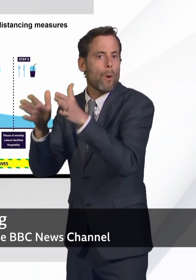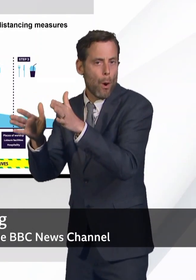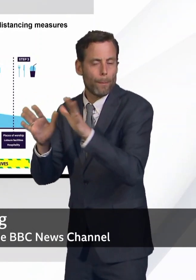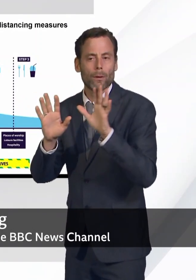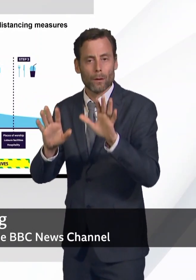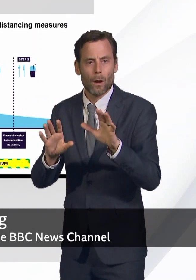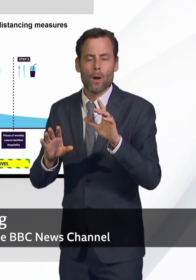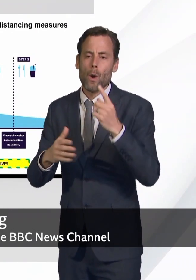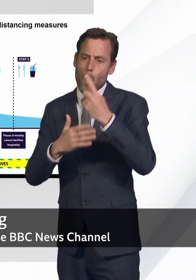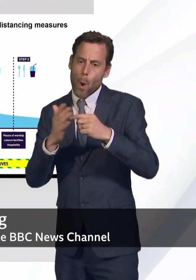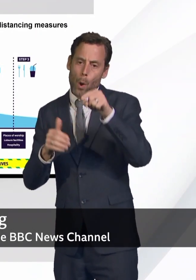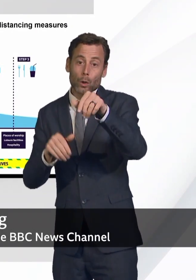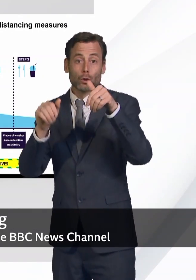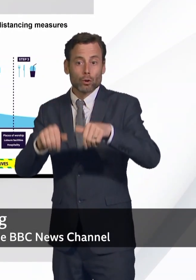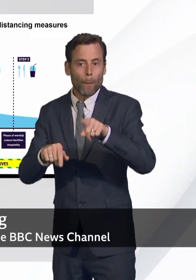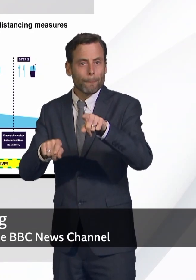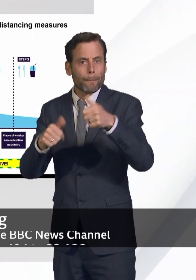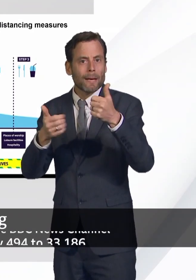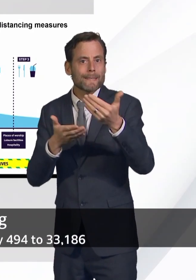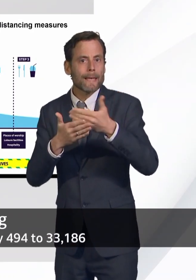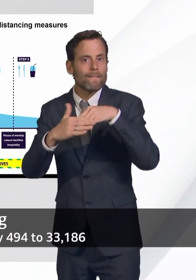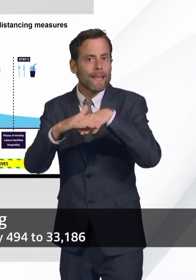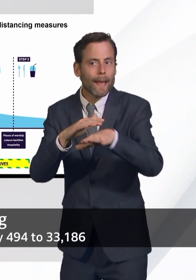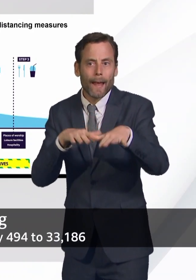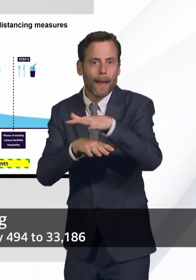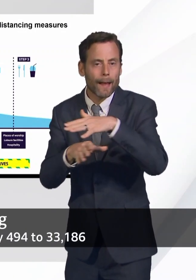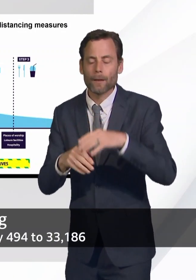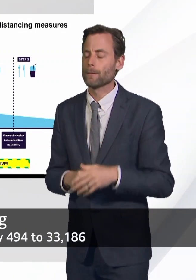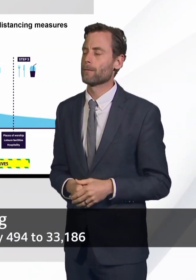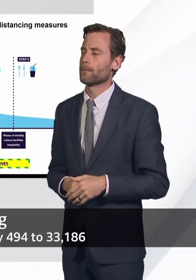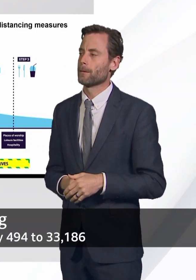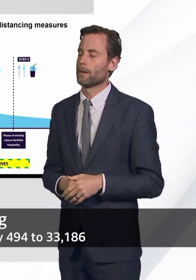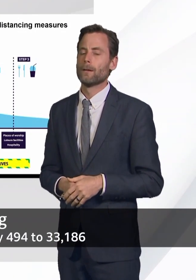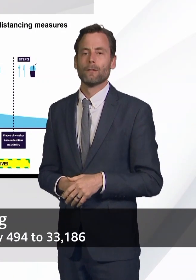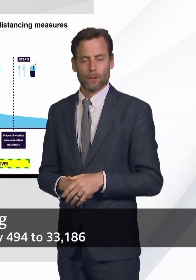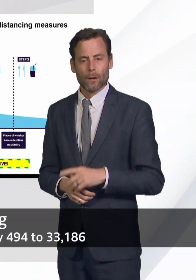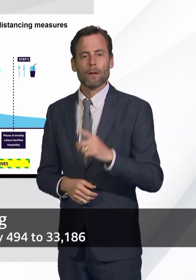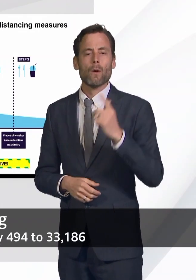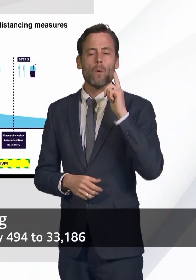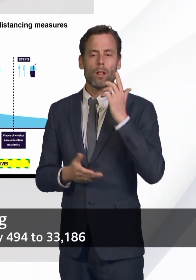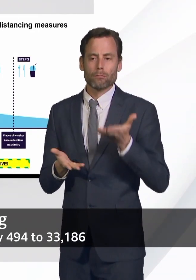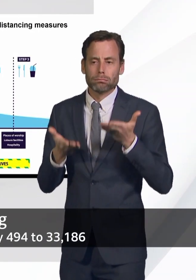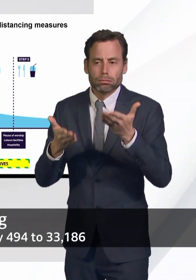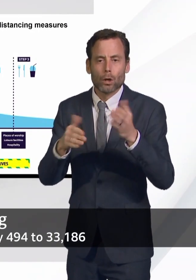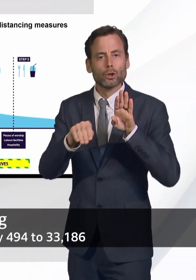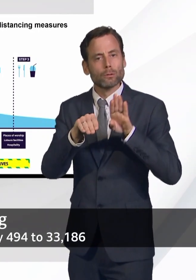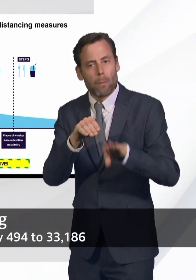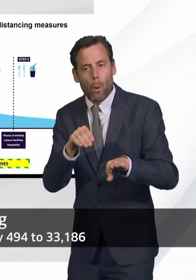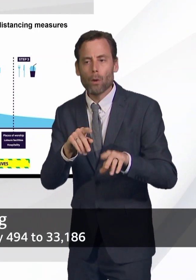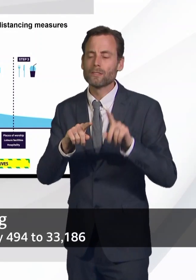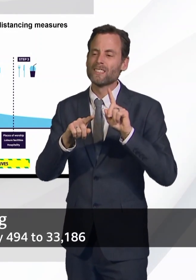do so. Cultural and sporting events to take place behind closed doors without